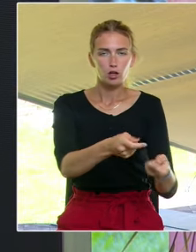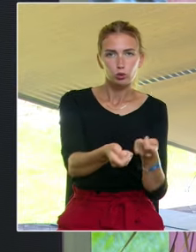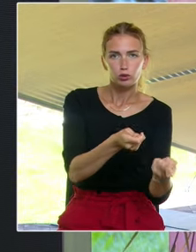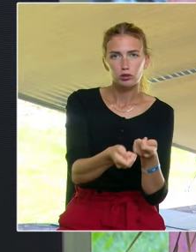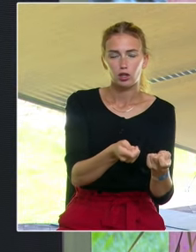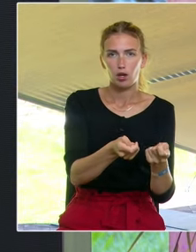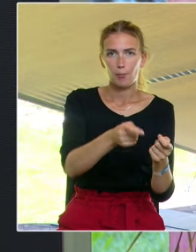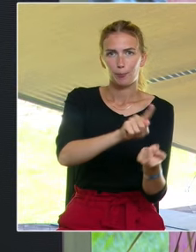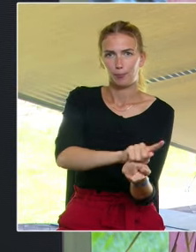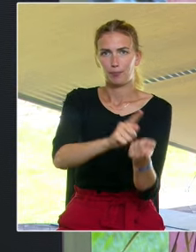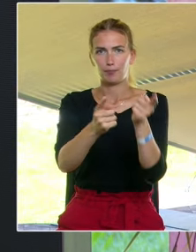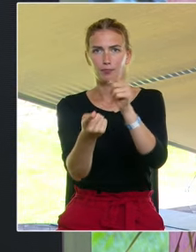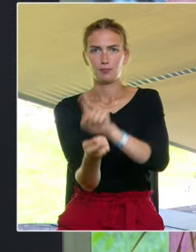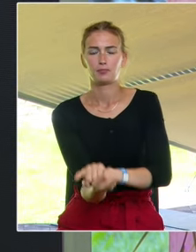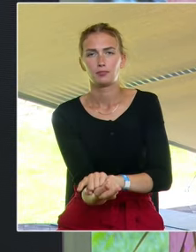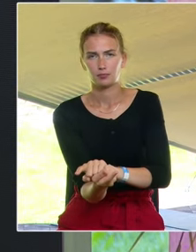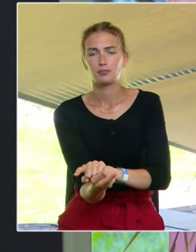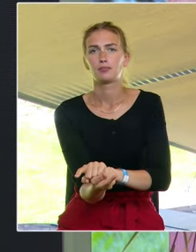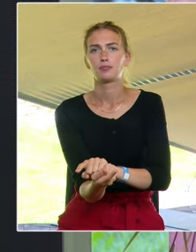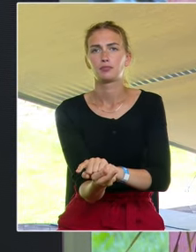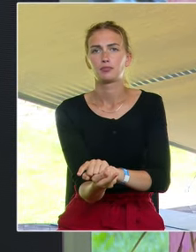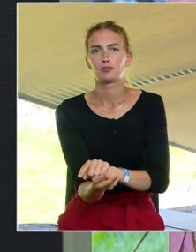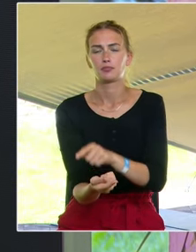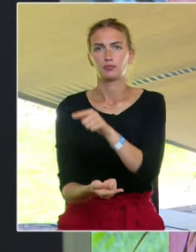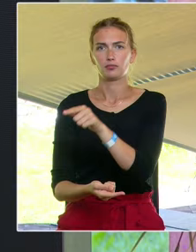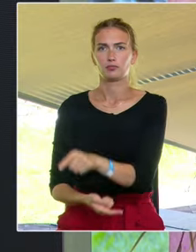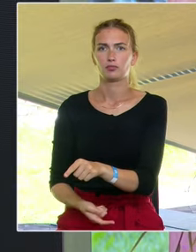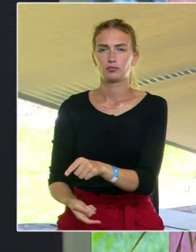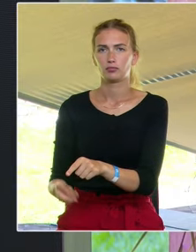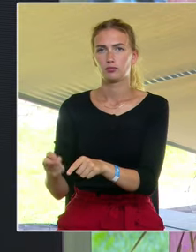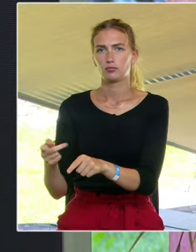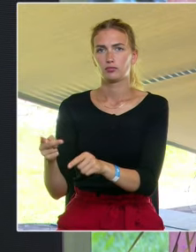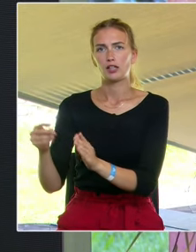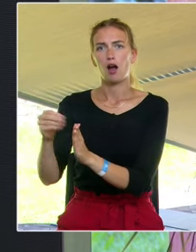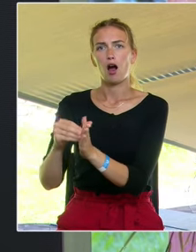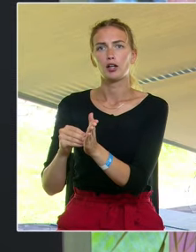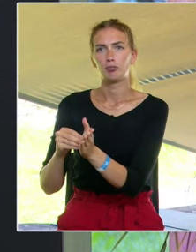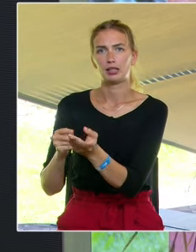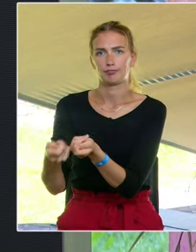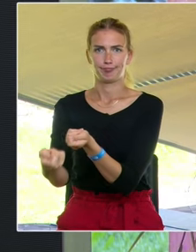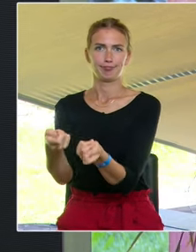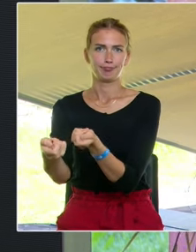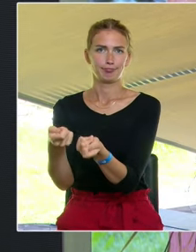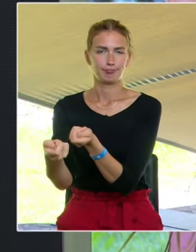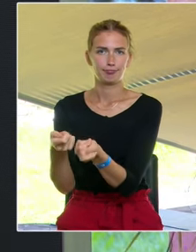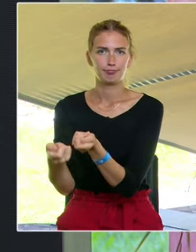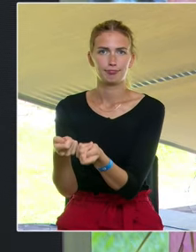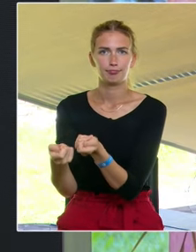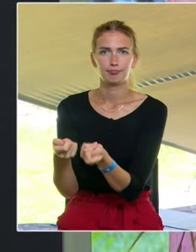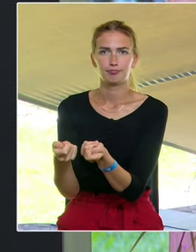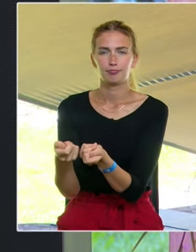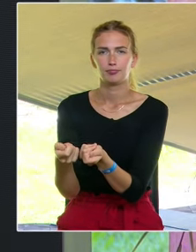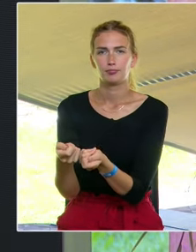artistic excellence-based authority-based model into a, let's say, data-based model, where